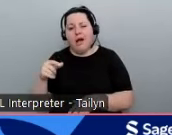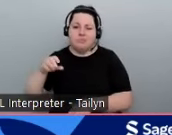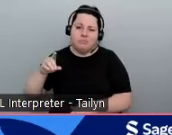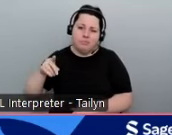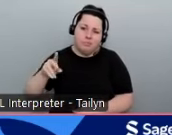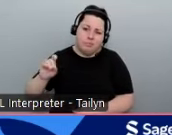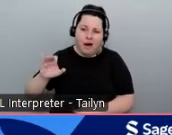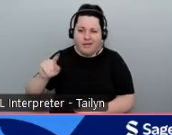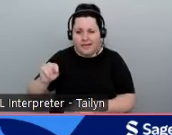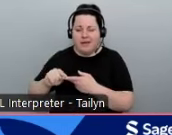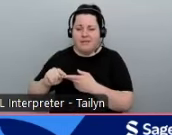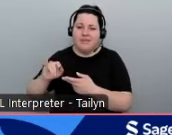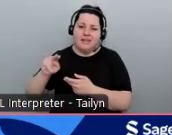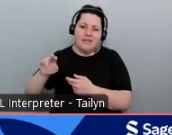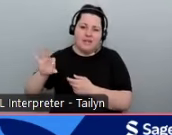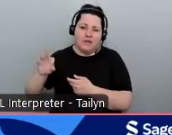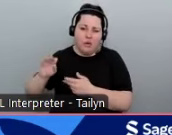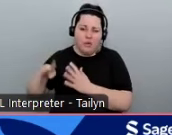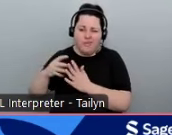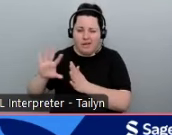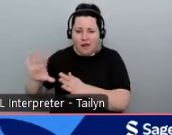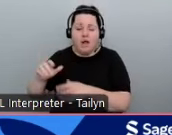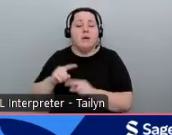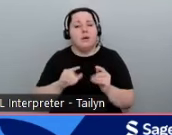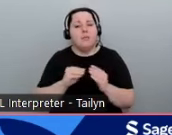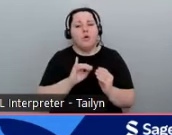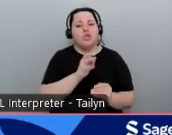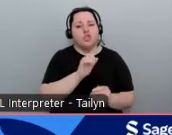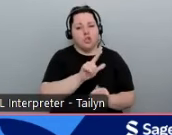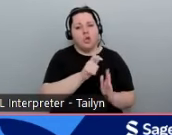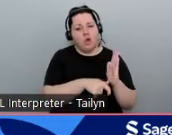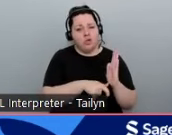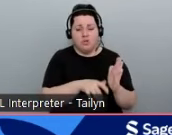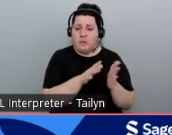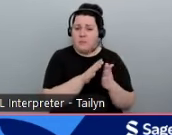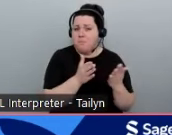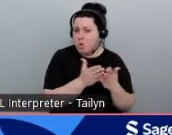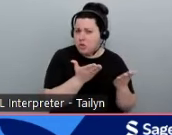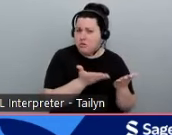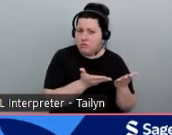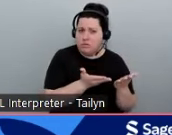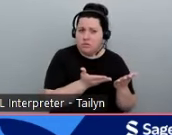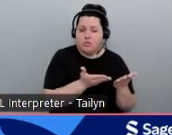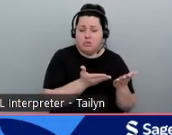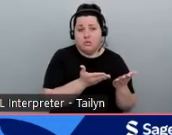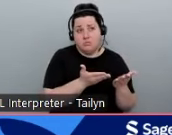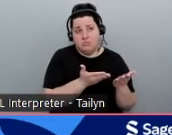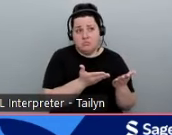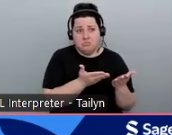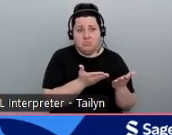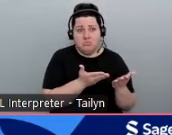and infographics and that sort of thing, but more with, you know, journal articles and even books to a certain extent, or well, to a large extent.